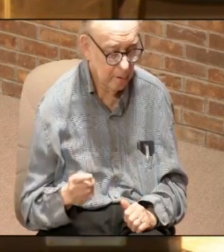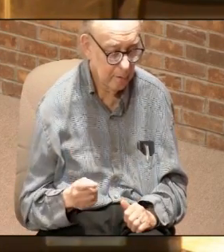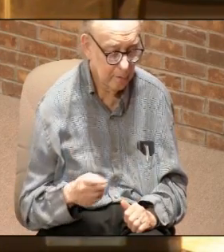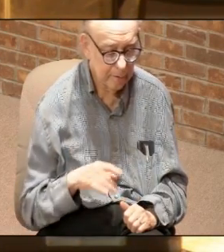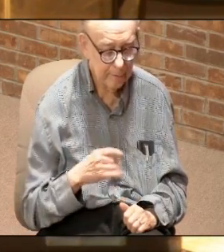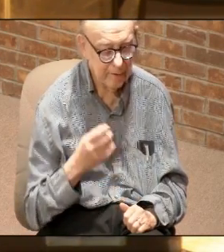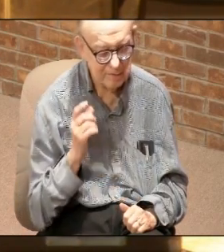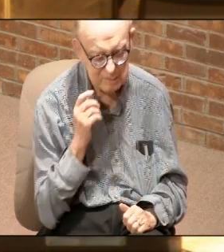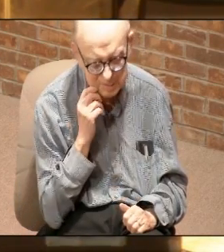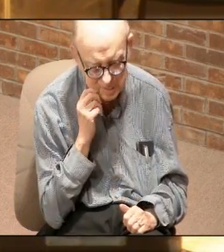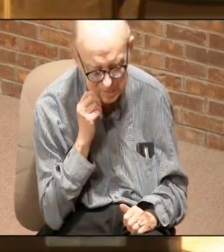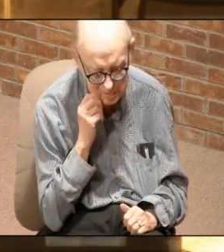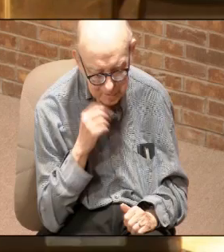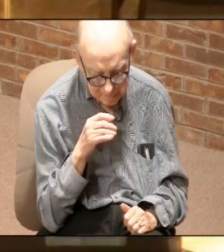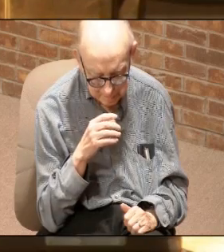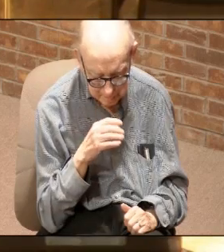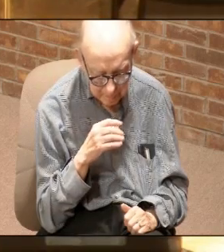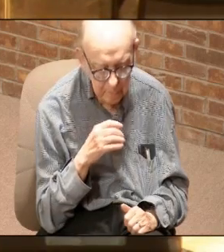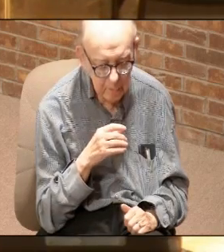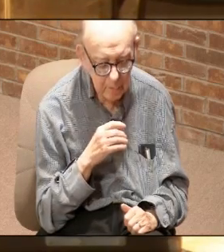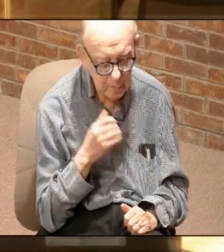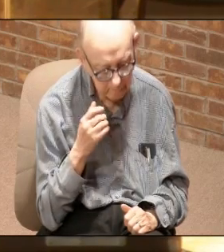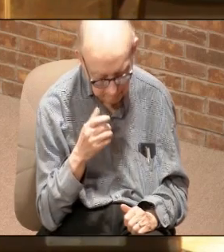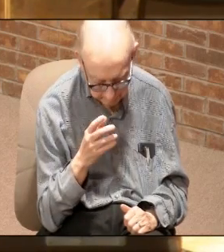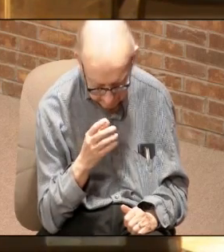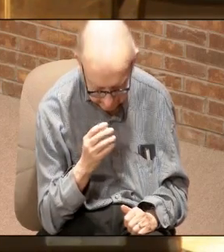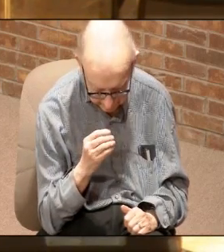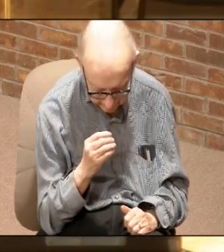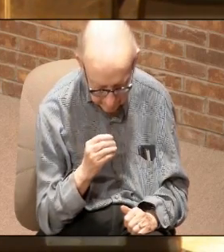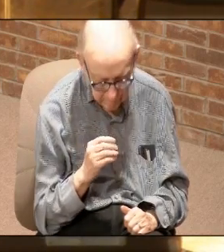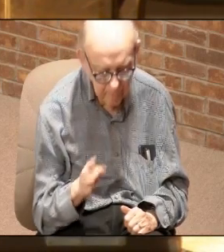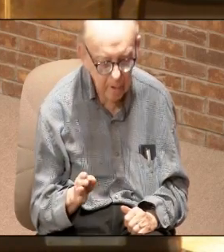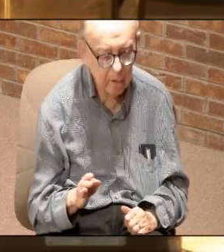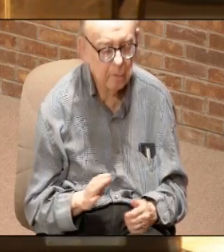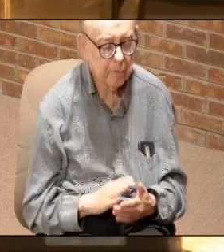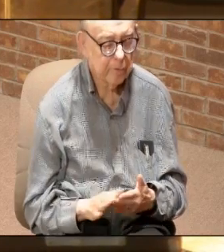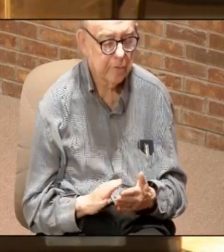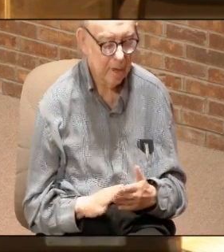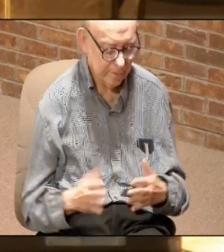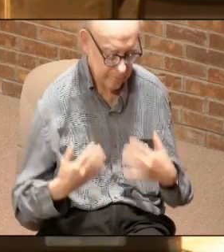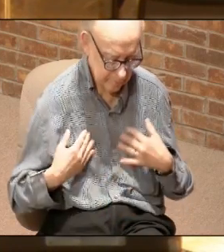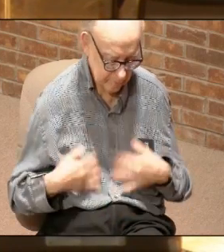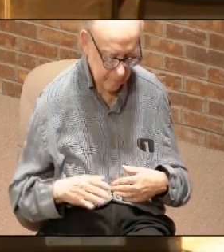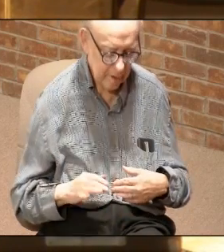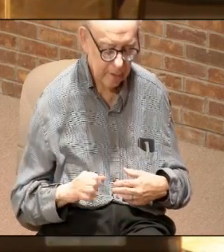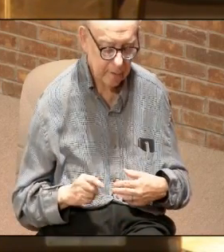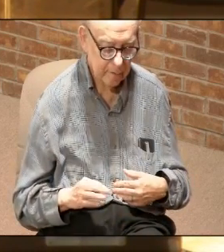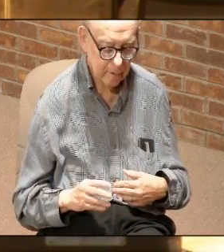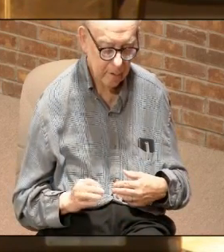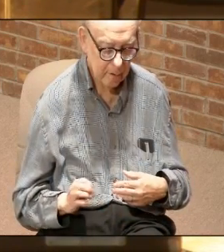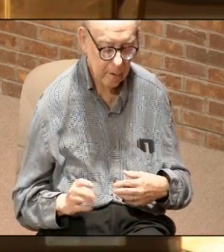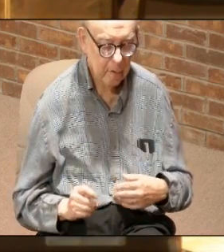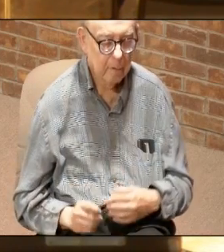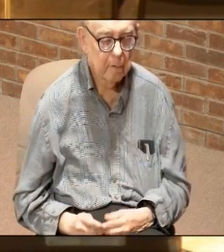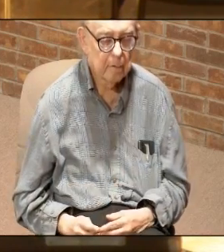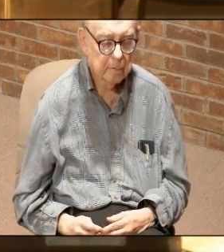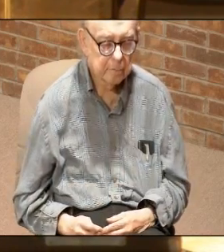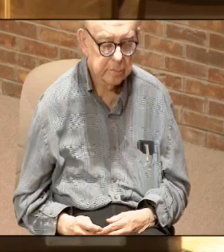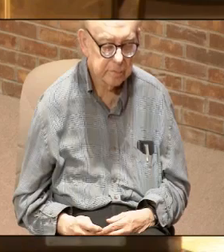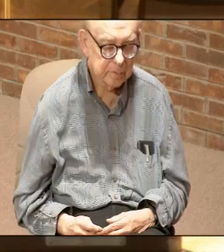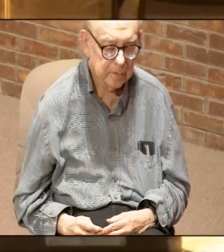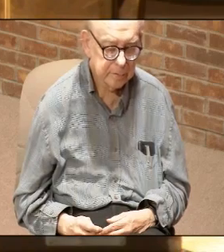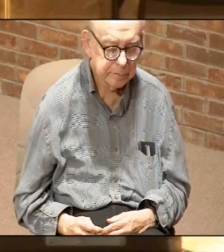little boys running around with this real nice jacket, you know, and this